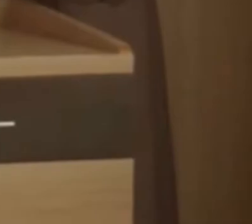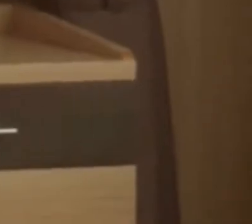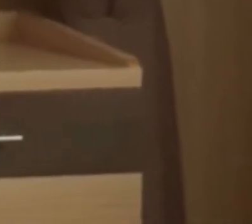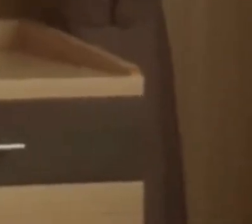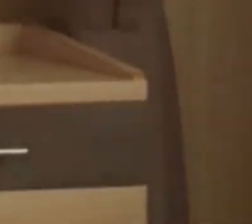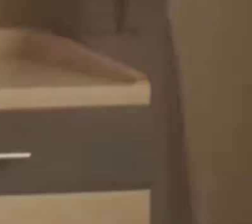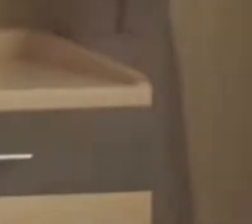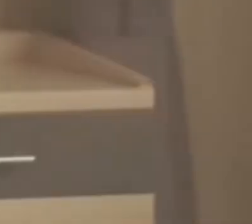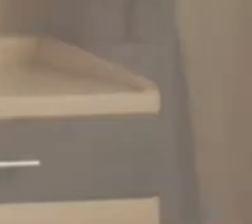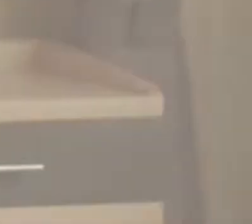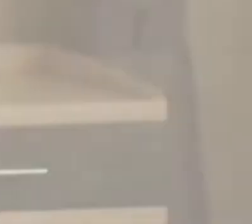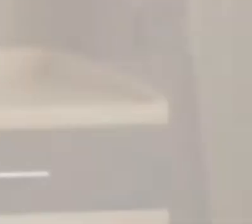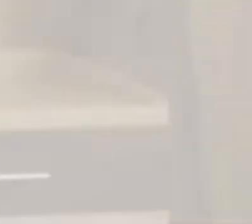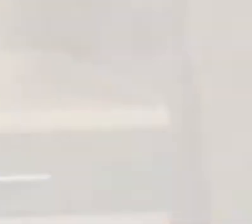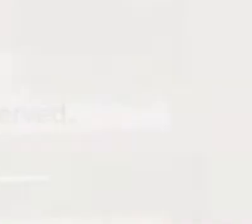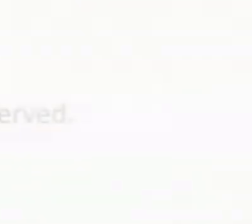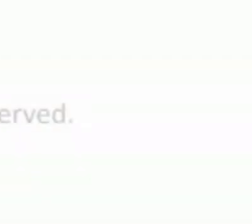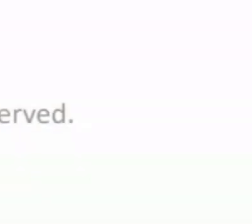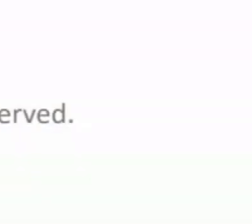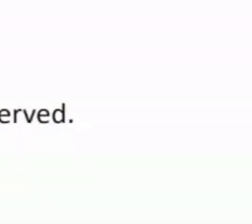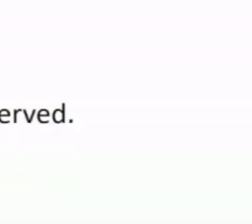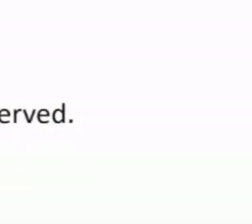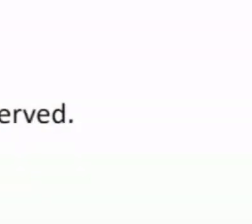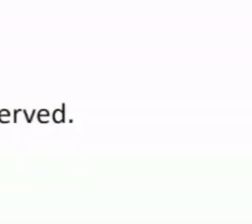future for the world.